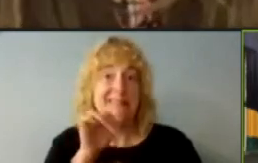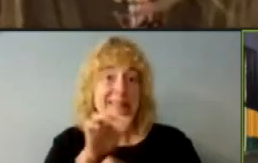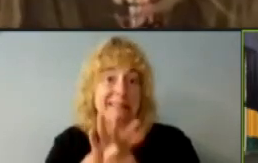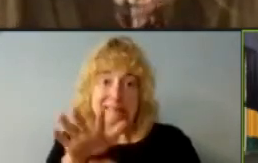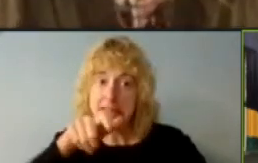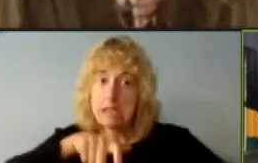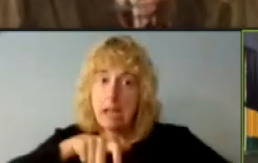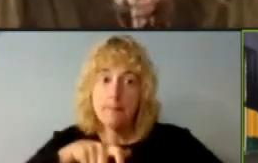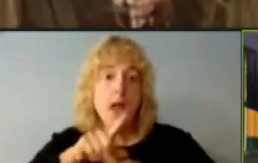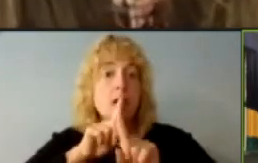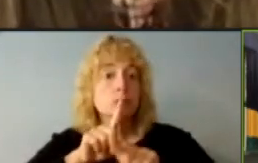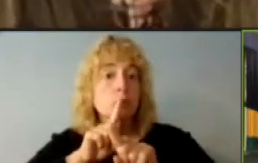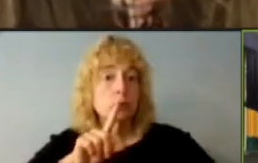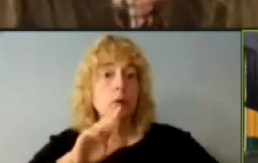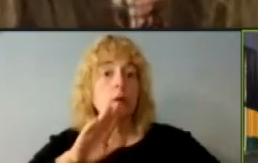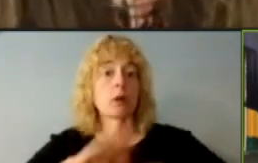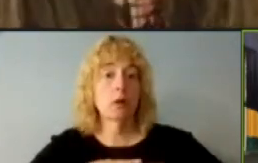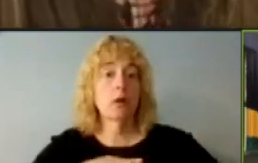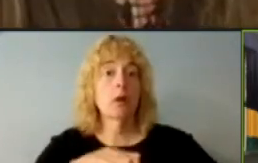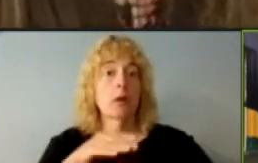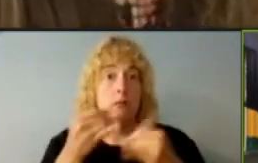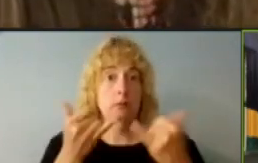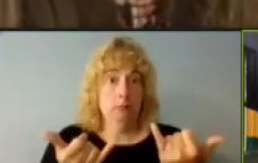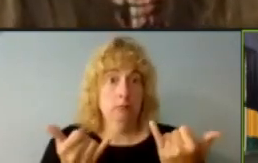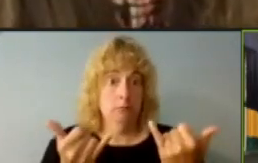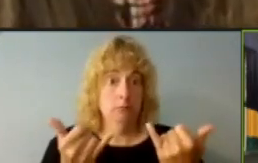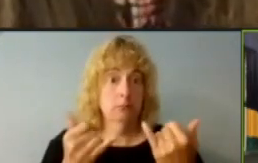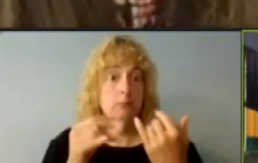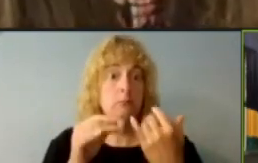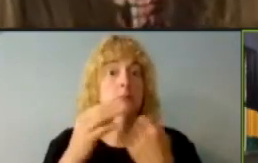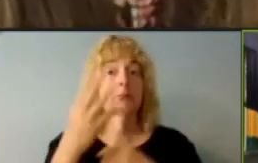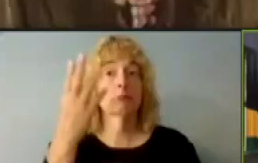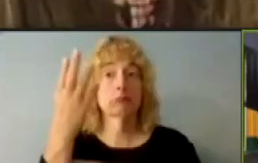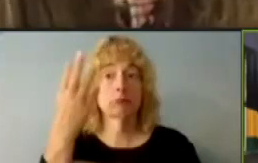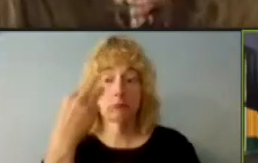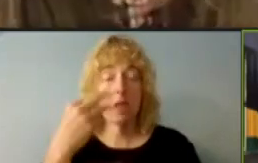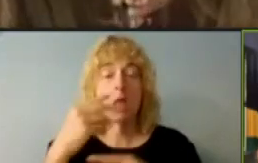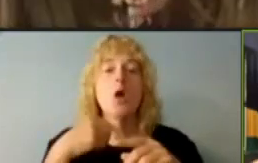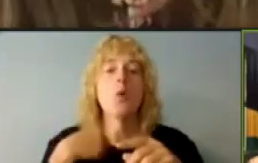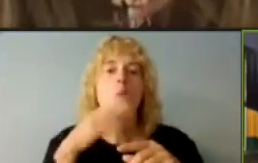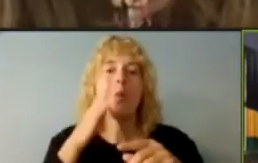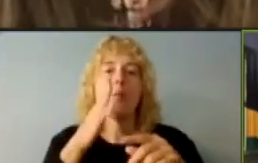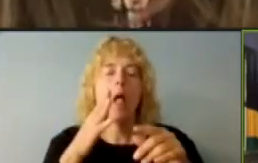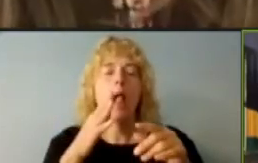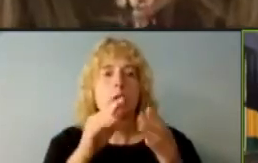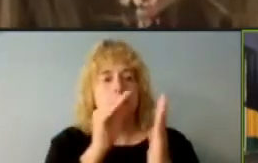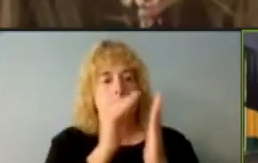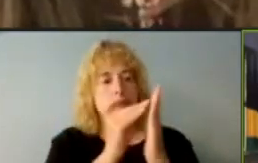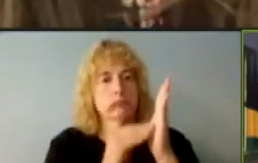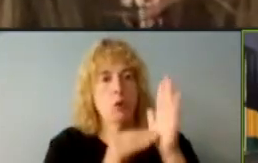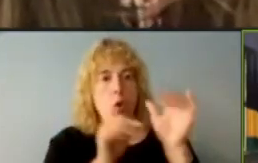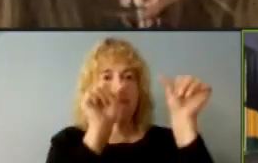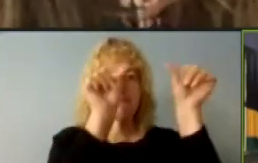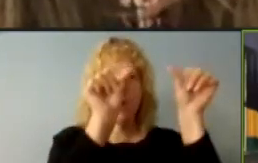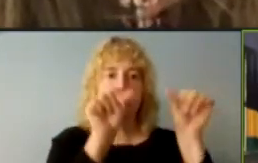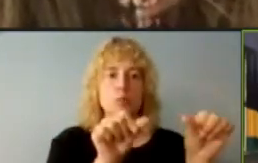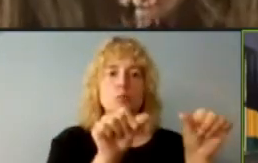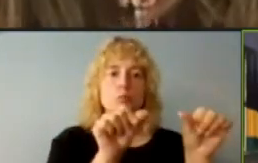air live, then we will be committed to making sure that we post those questions and answers on